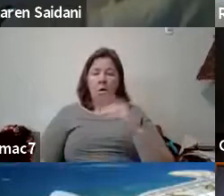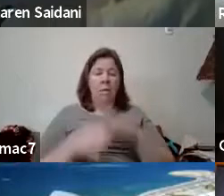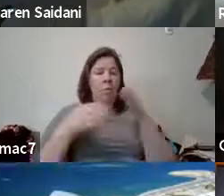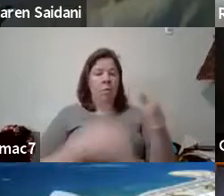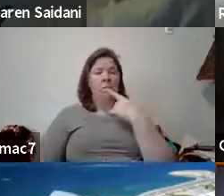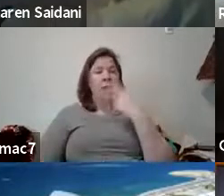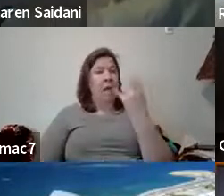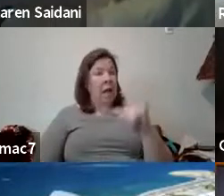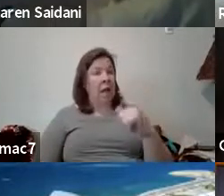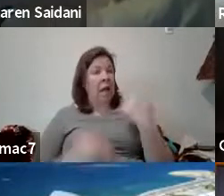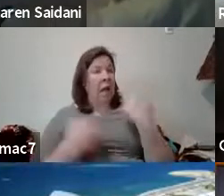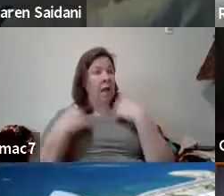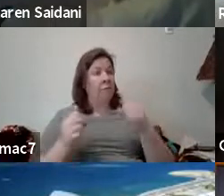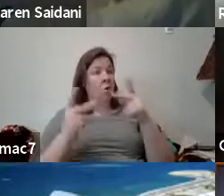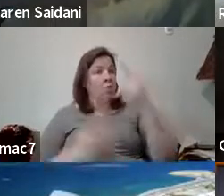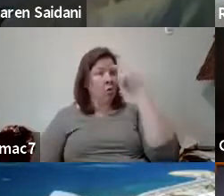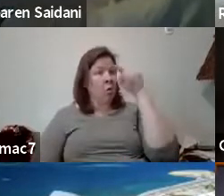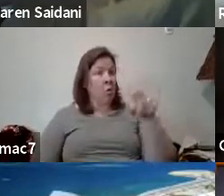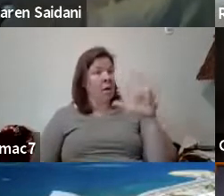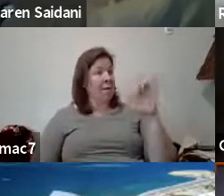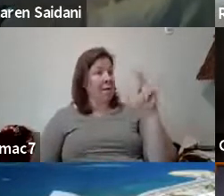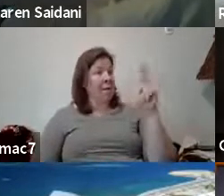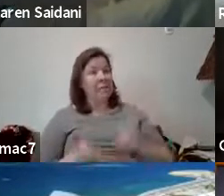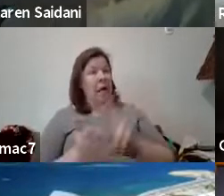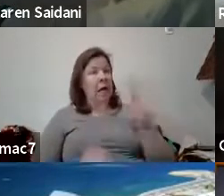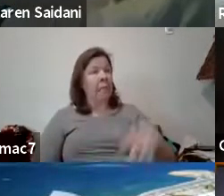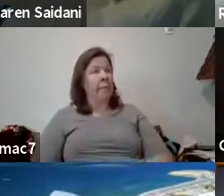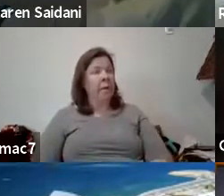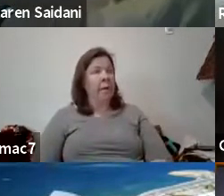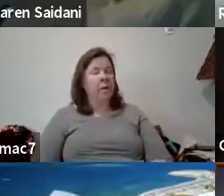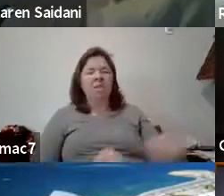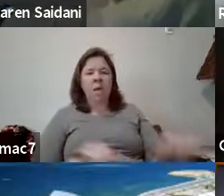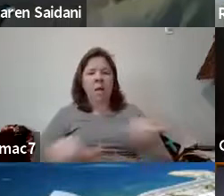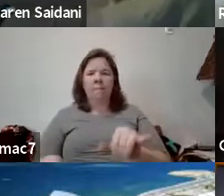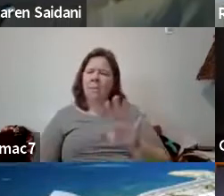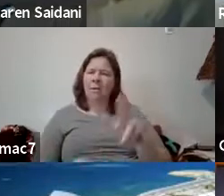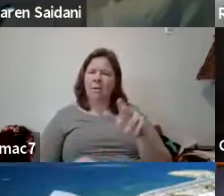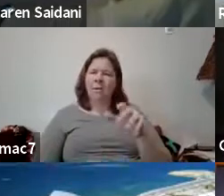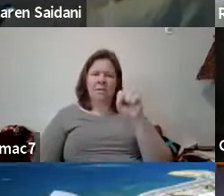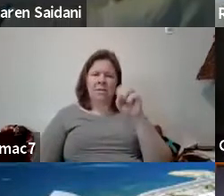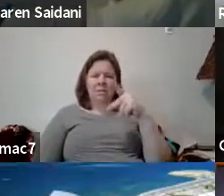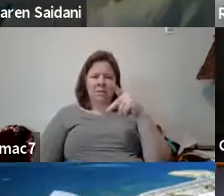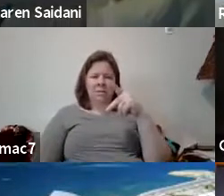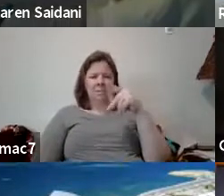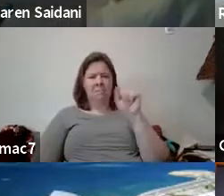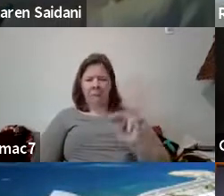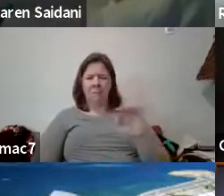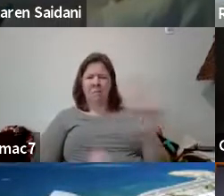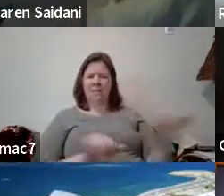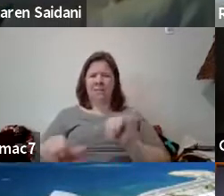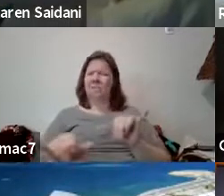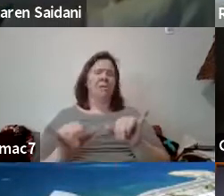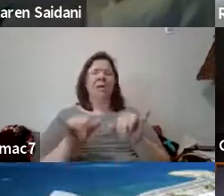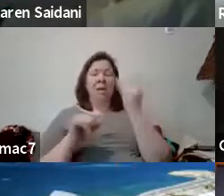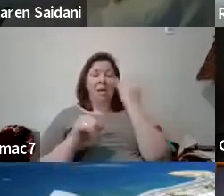saying, hey, I've got this opportunity. Here's my link, sign up. It's pretty much the same. You're spamming them with your link. So what you've got to do, if you